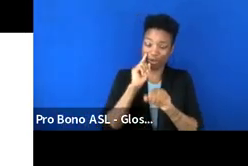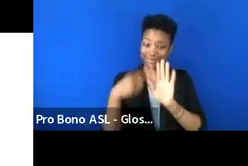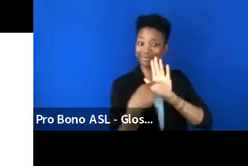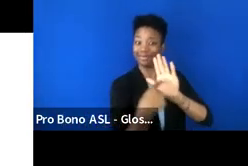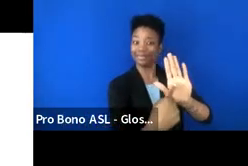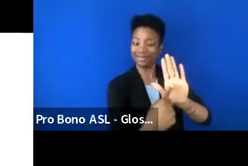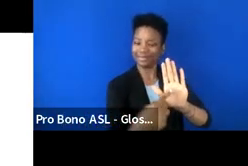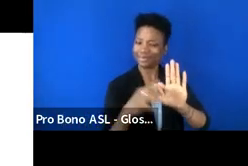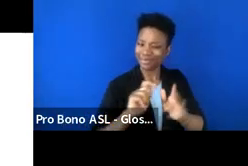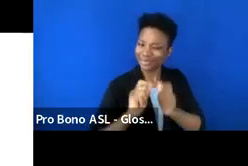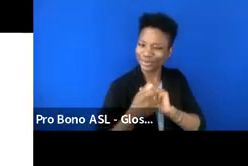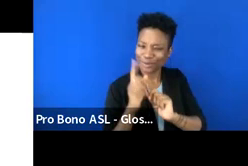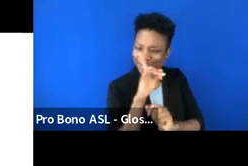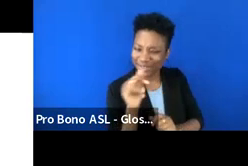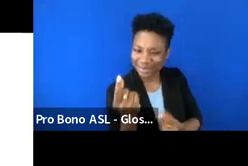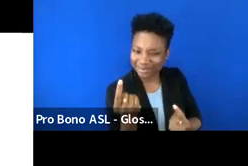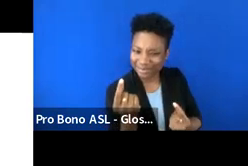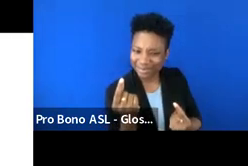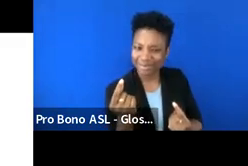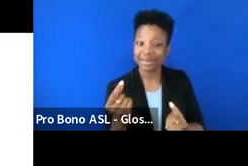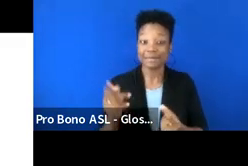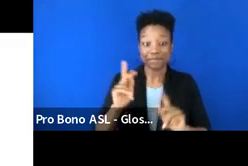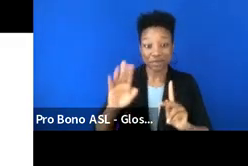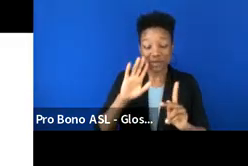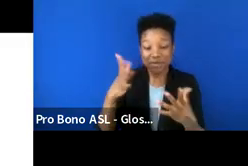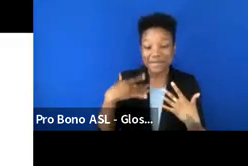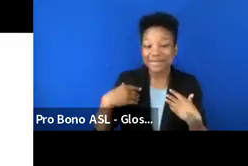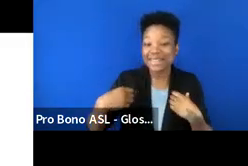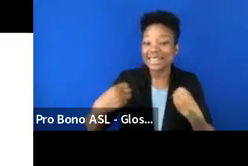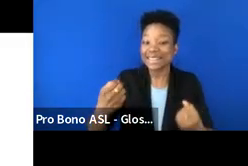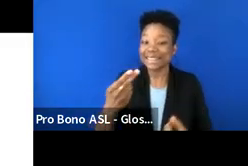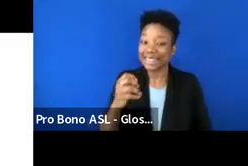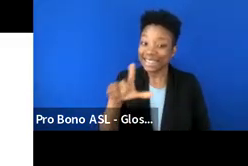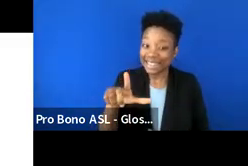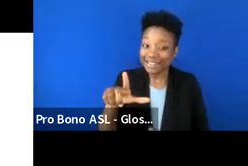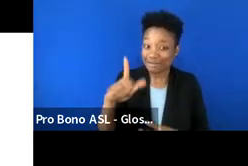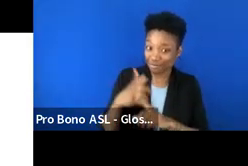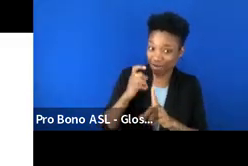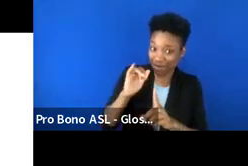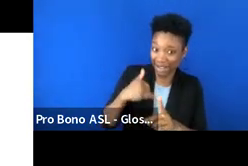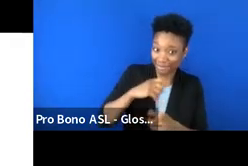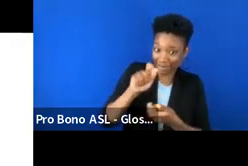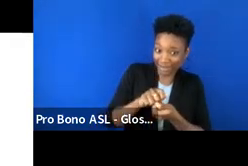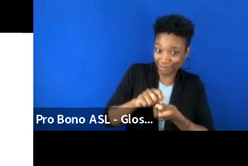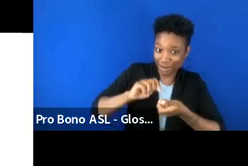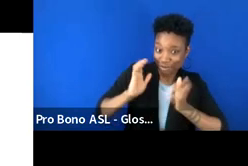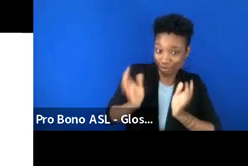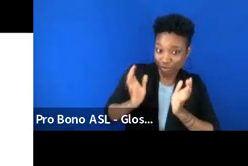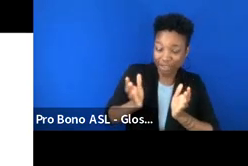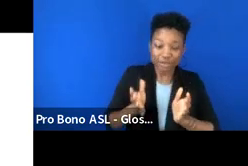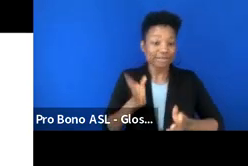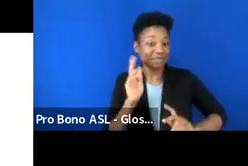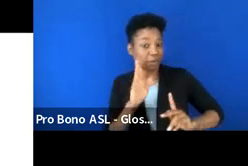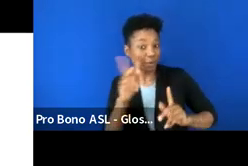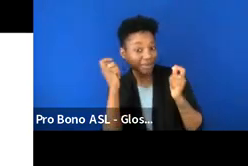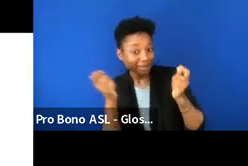change look like? Are people healed? Are people having conversations? Are people celebrating themselves? What is that long-term